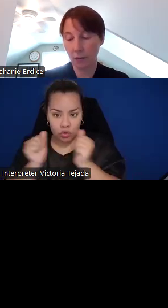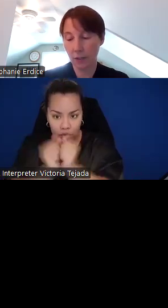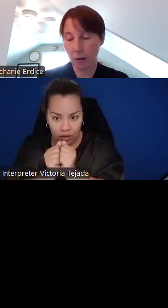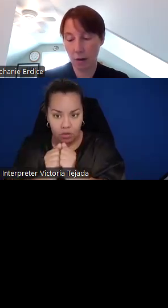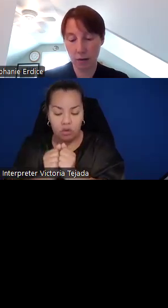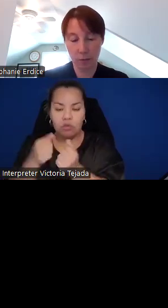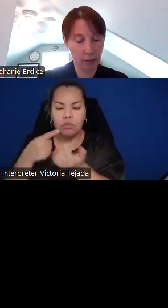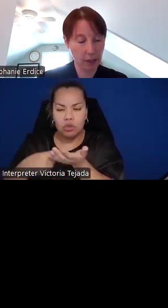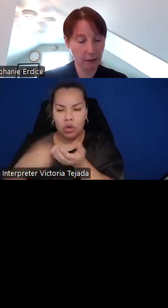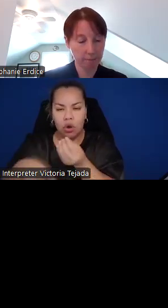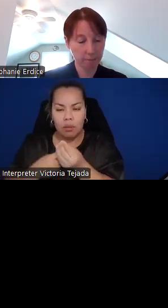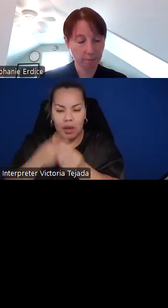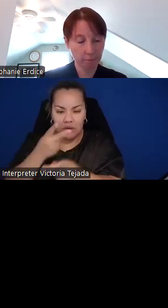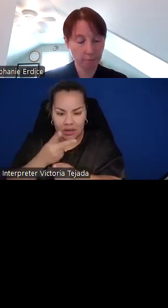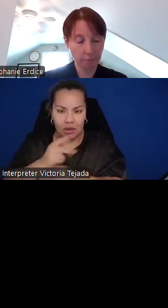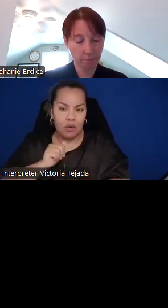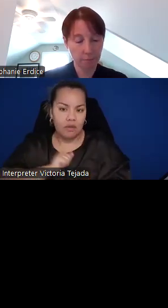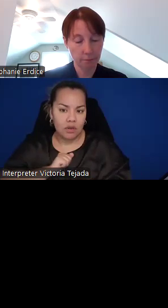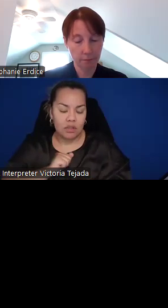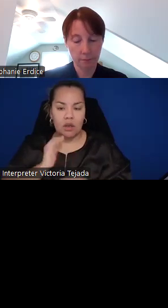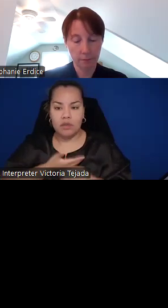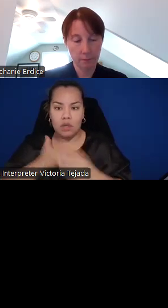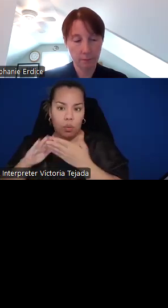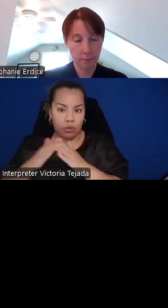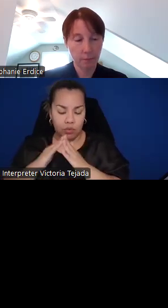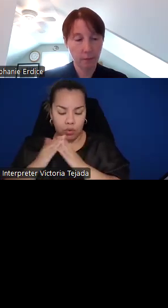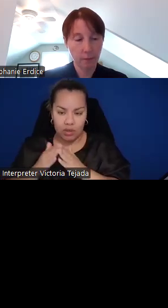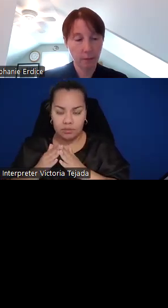of ourselves and our community.